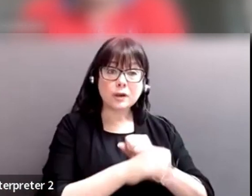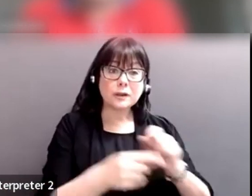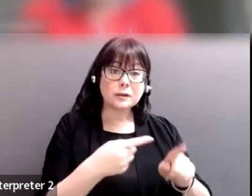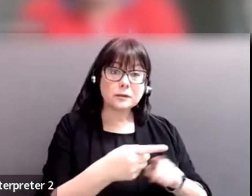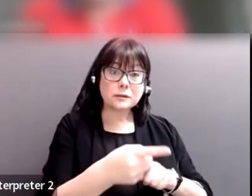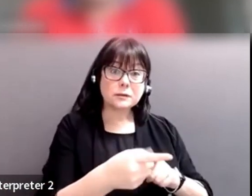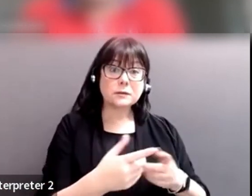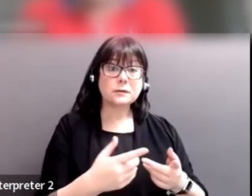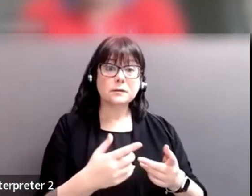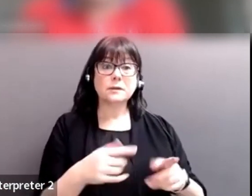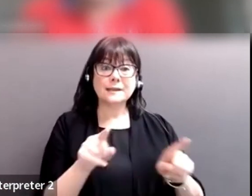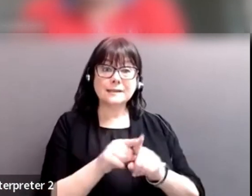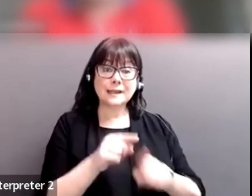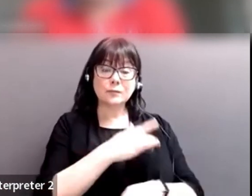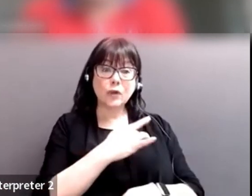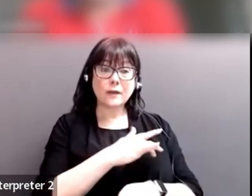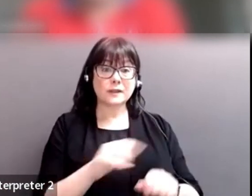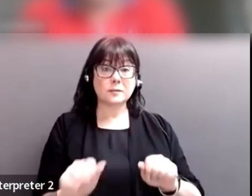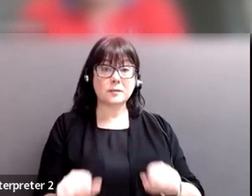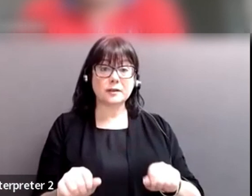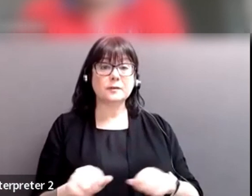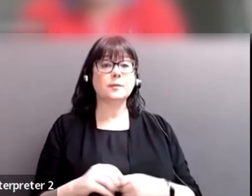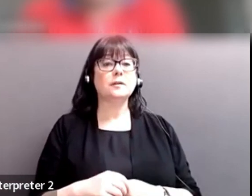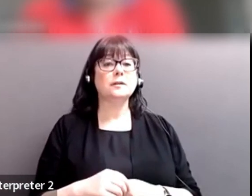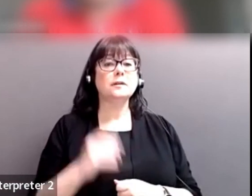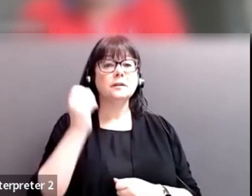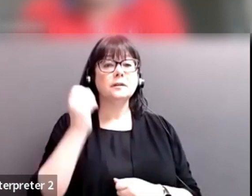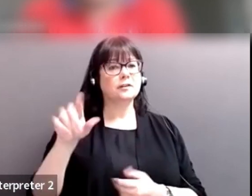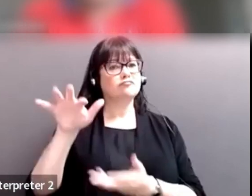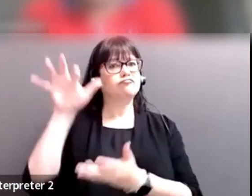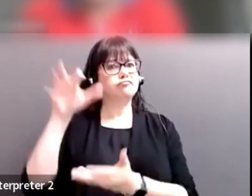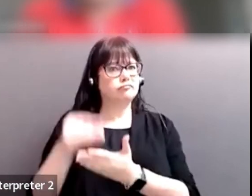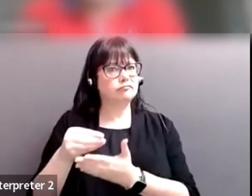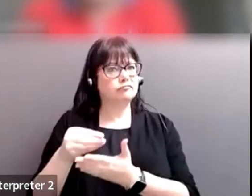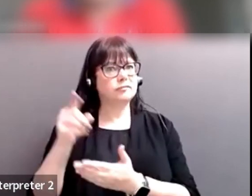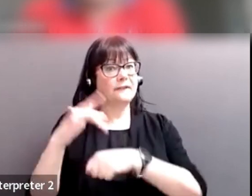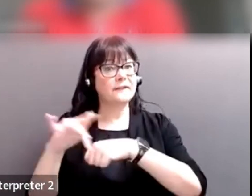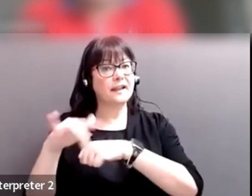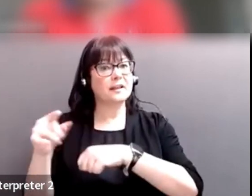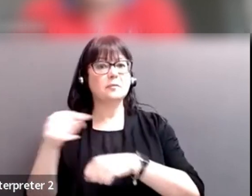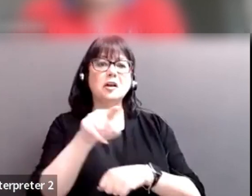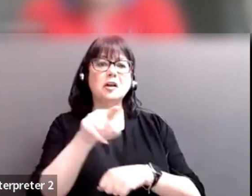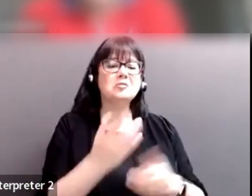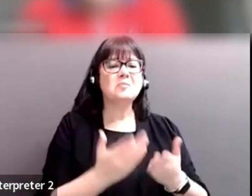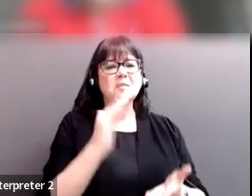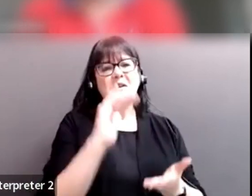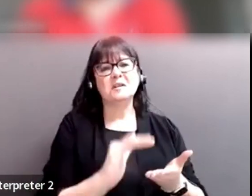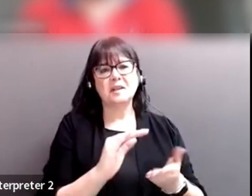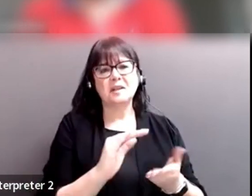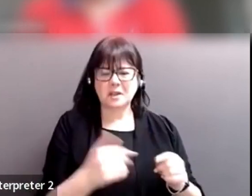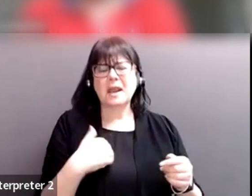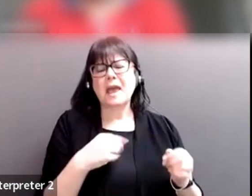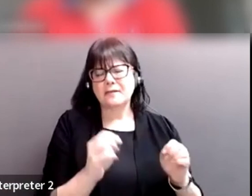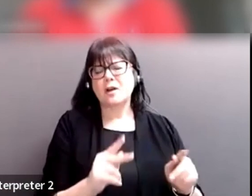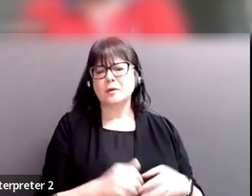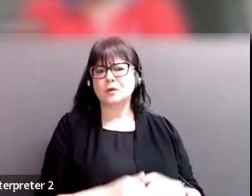not be as much funding as is available through a big program like CanExport, but there are some opportunities for that. I guess